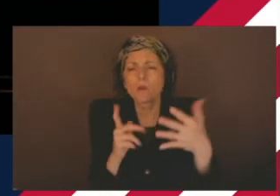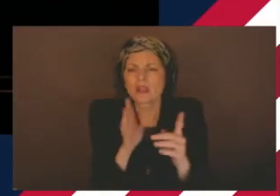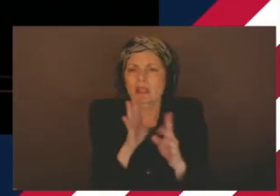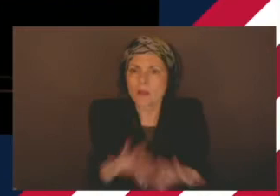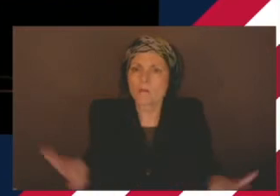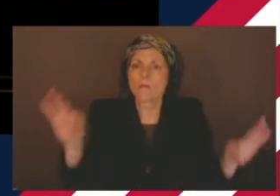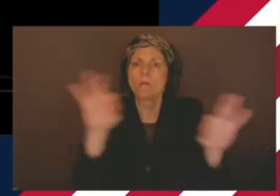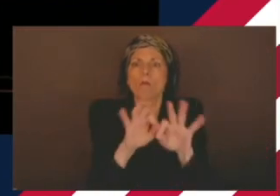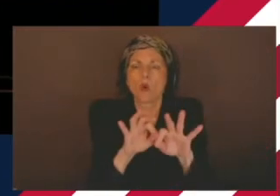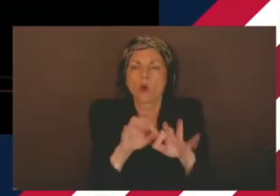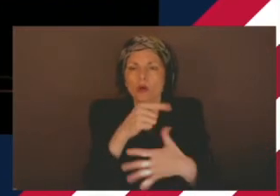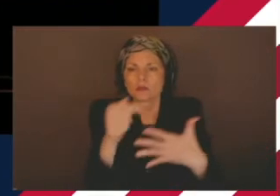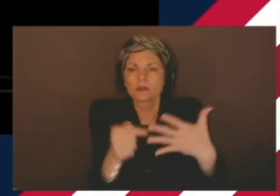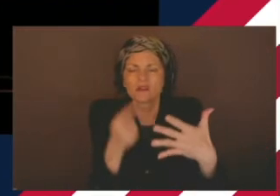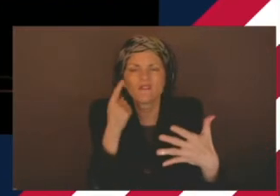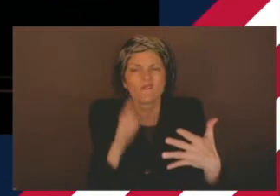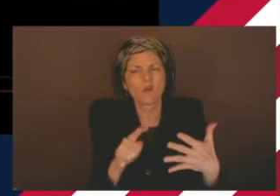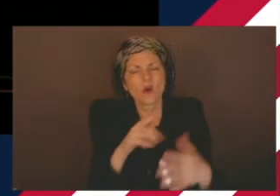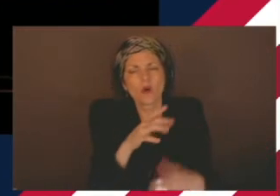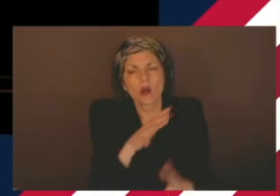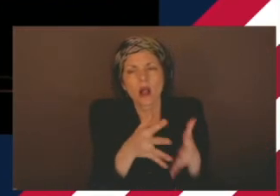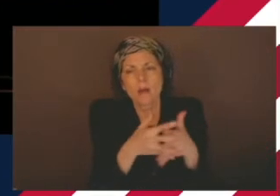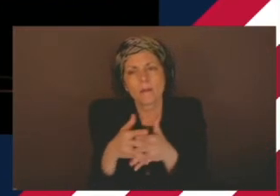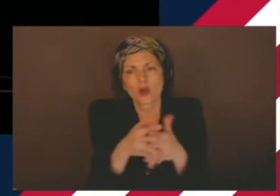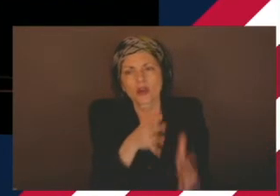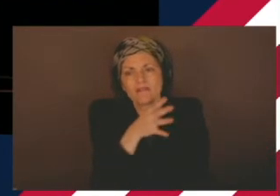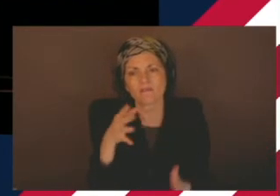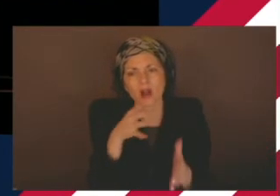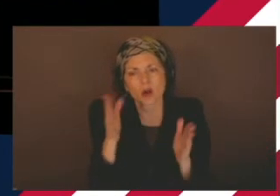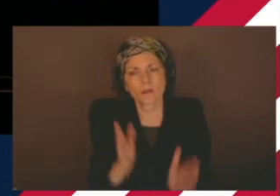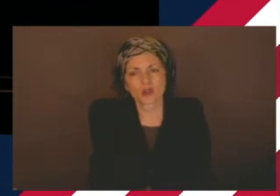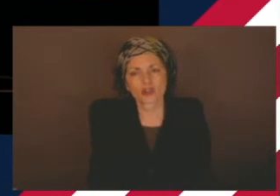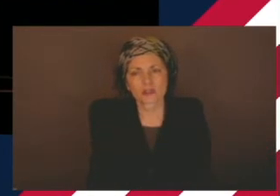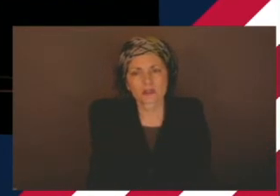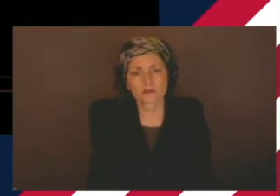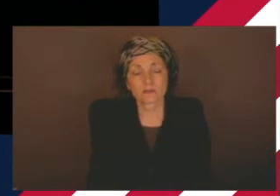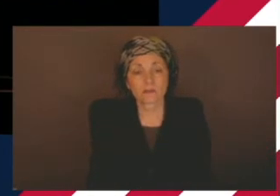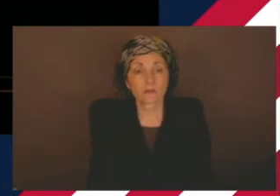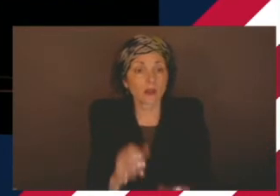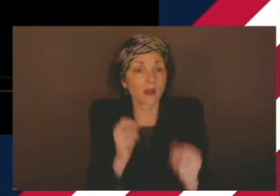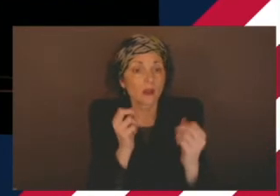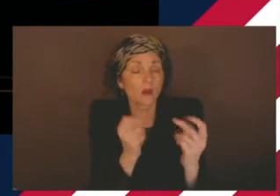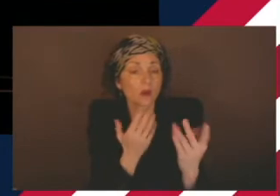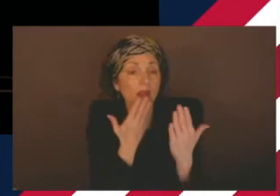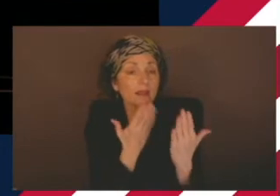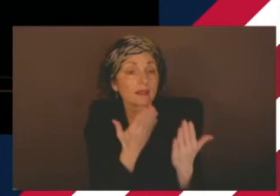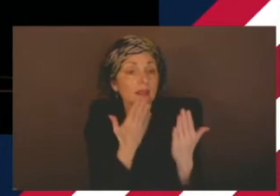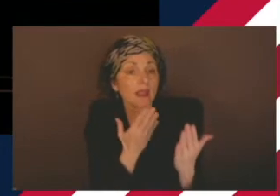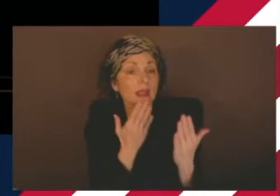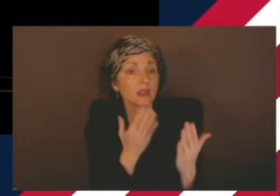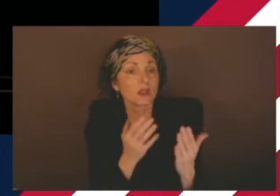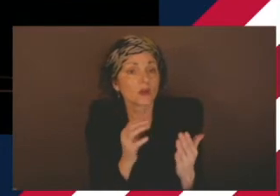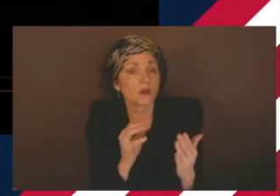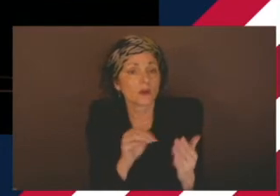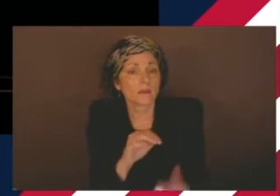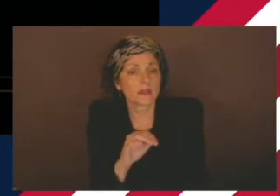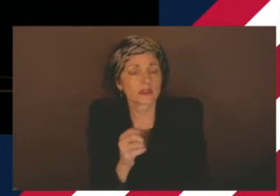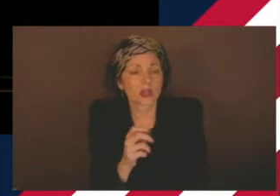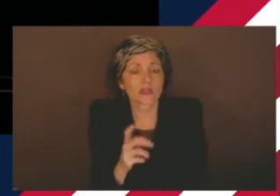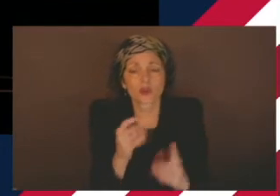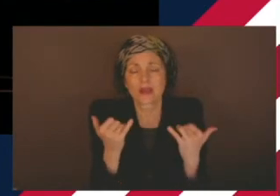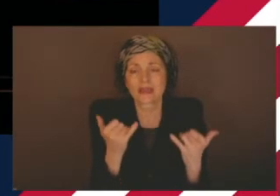All right, thank you, Ms. Johnson. Next, we will have testimony from Ezra